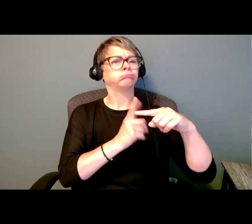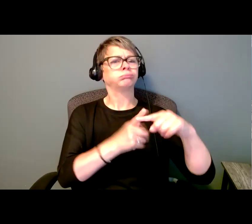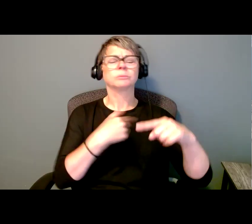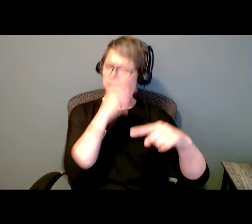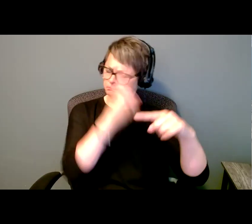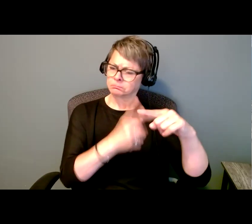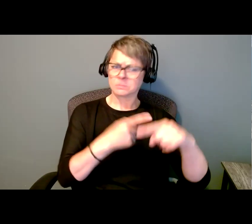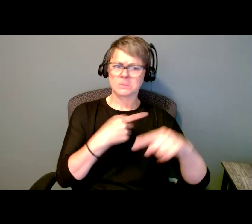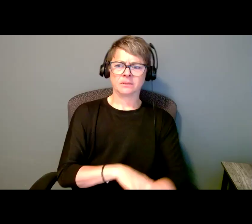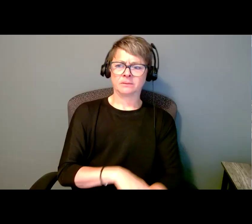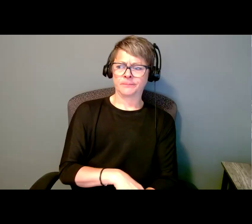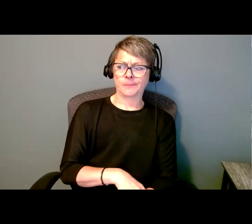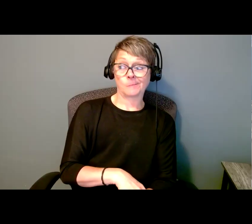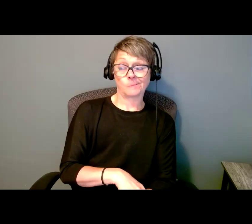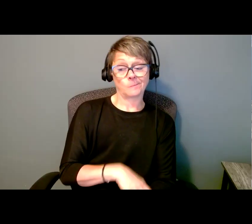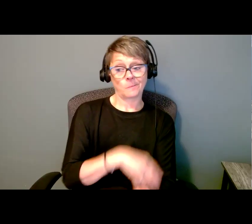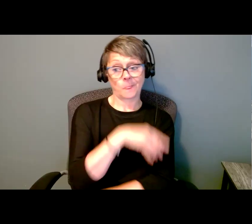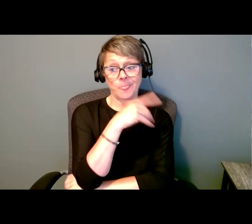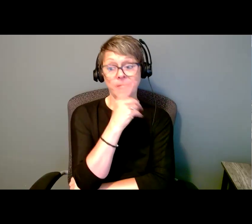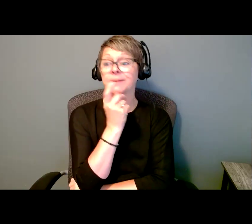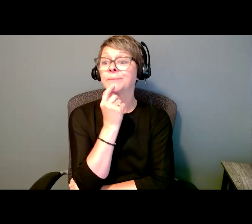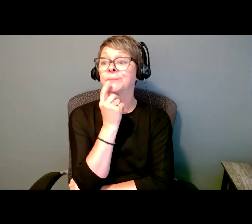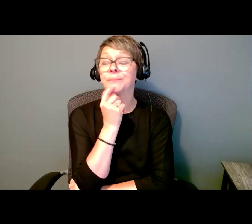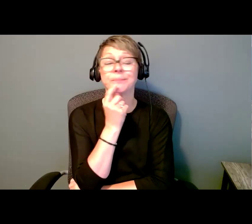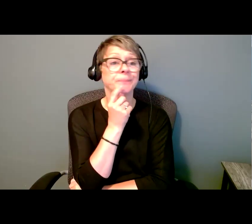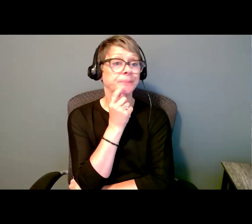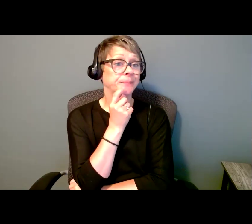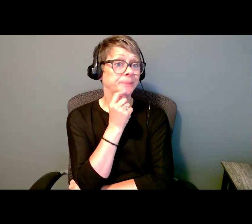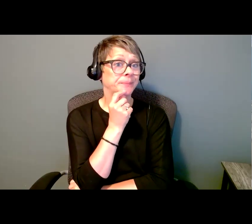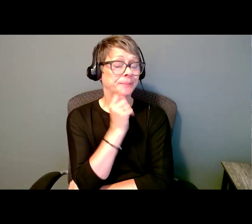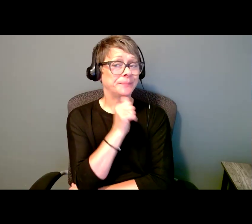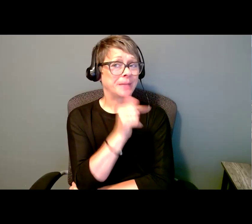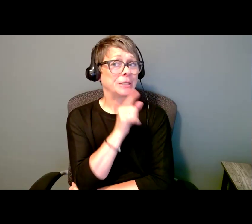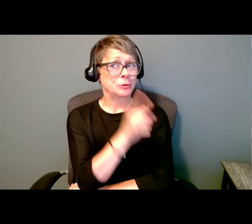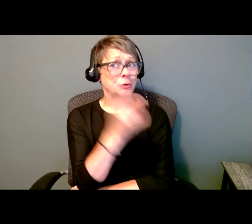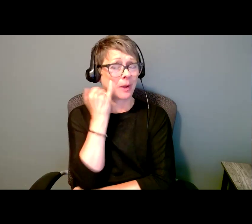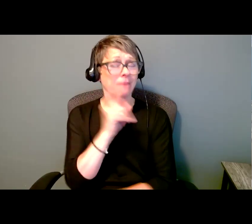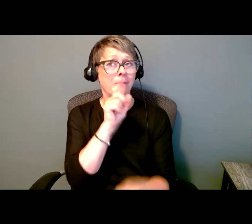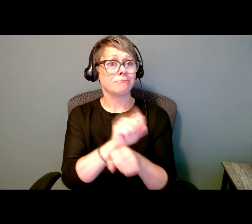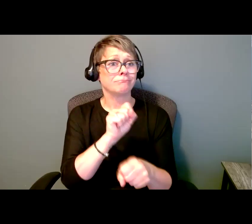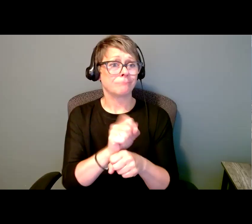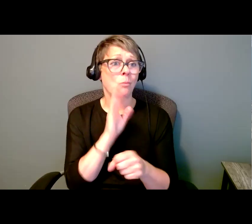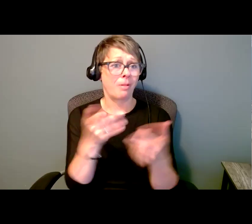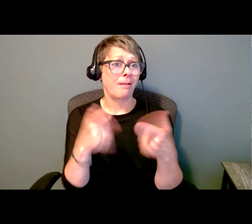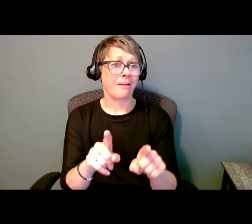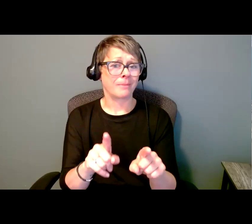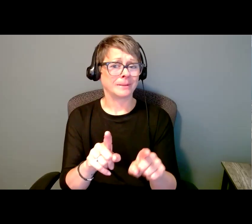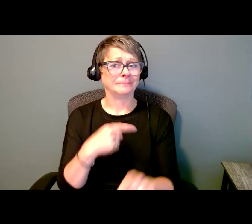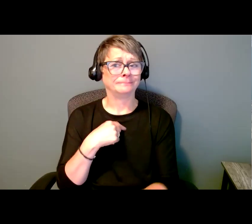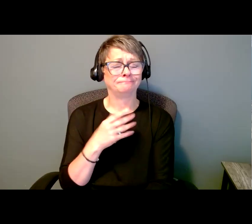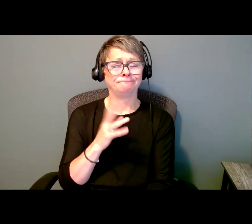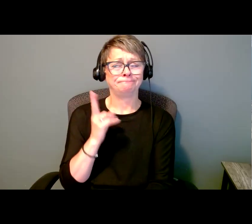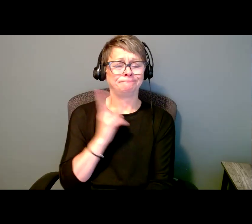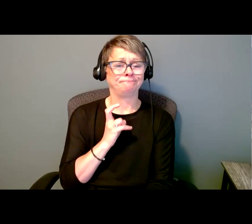I looked at Liz and said, I don't really know if that's a thing that's going to actually work, Elizabeth. I